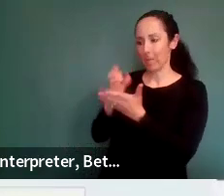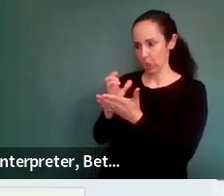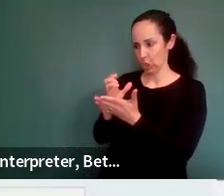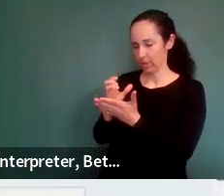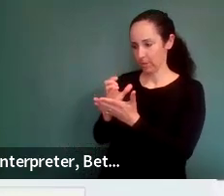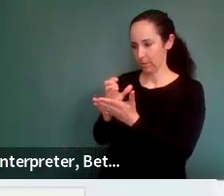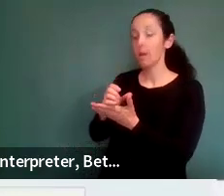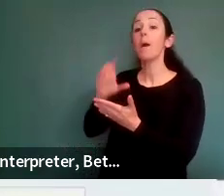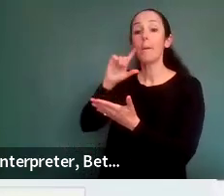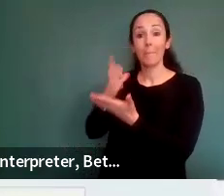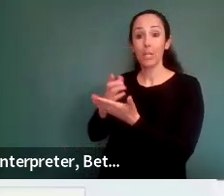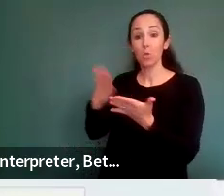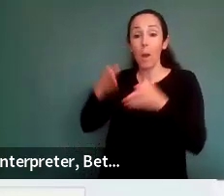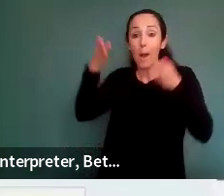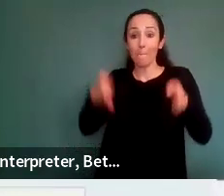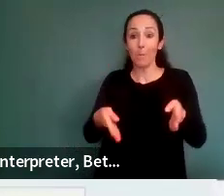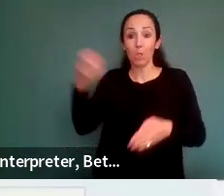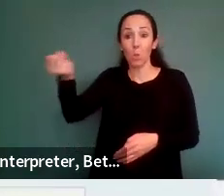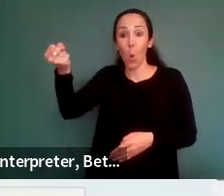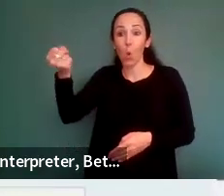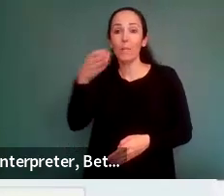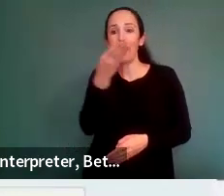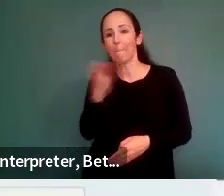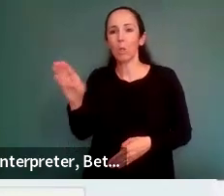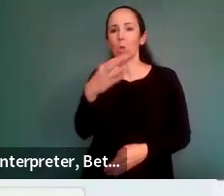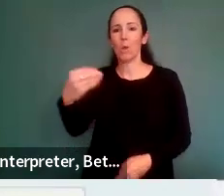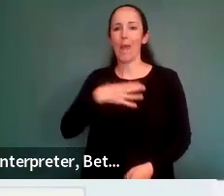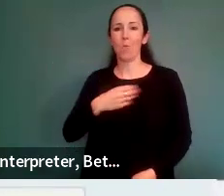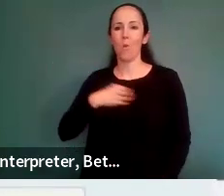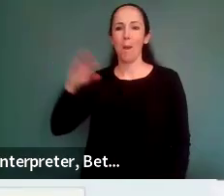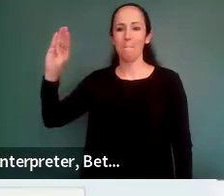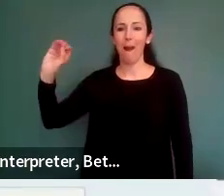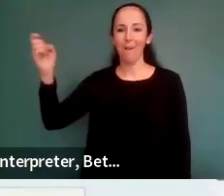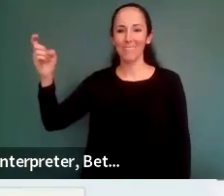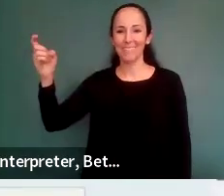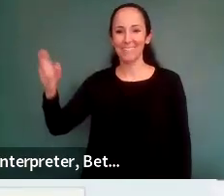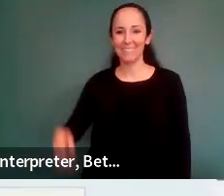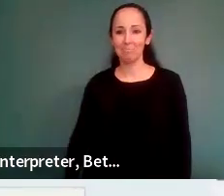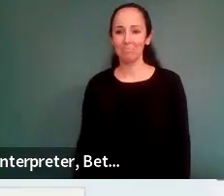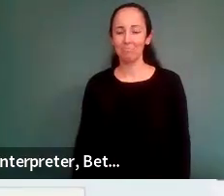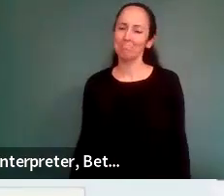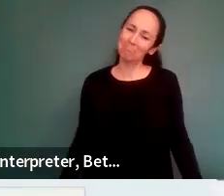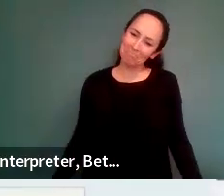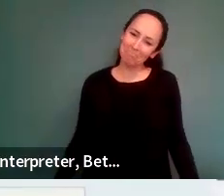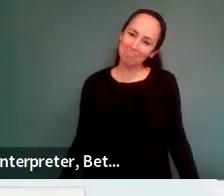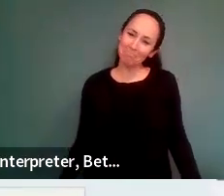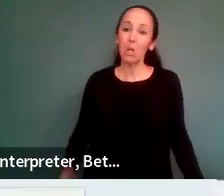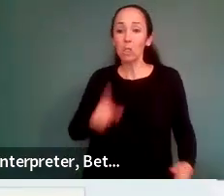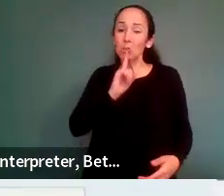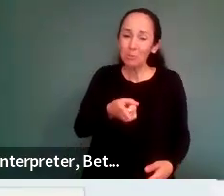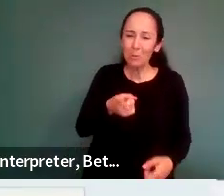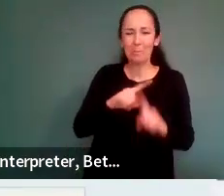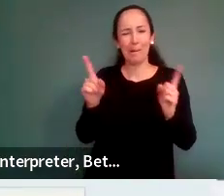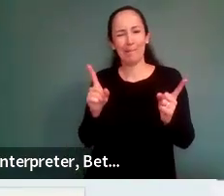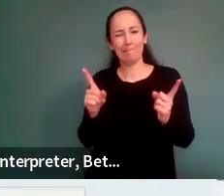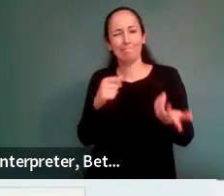1 is person holding blue and white box. Person holding blue and white box. Not very useful, right? But if you're at